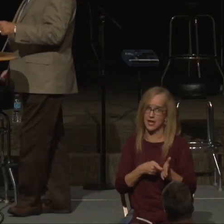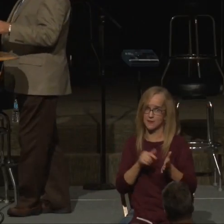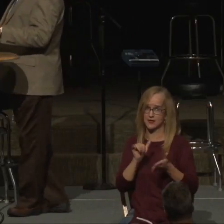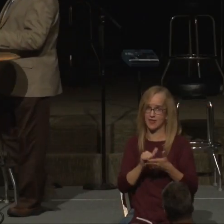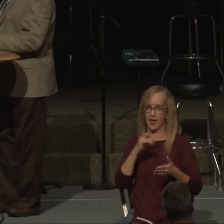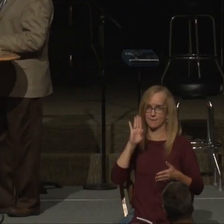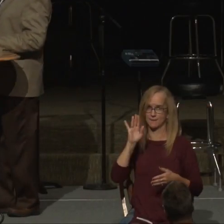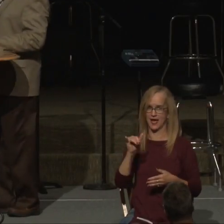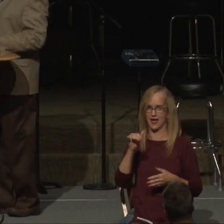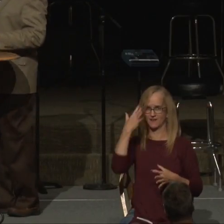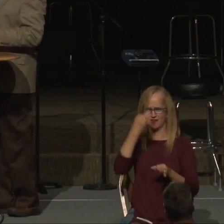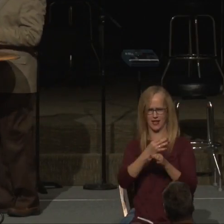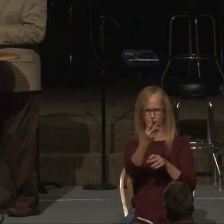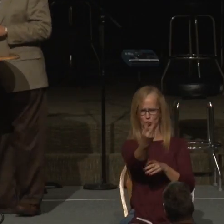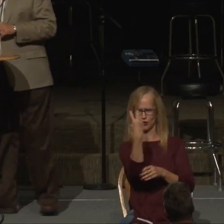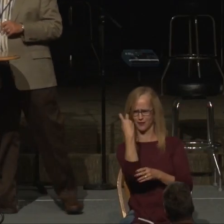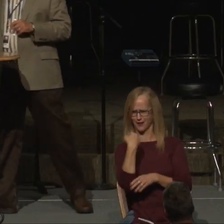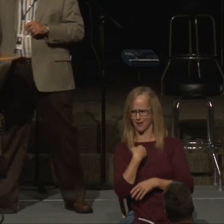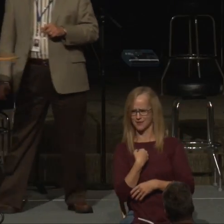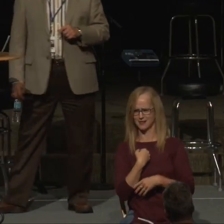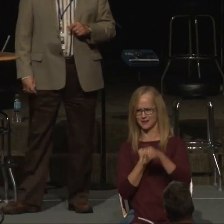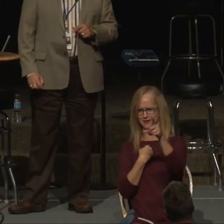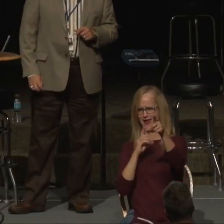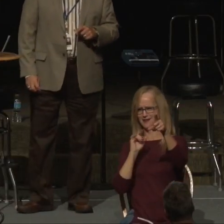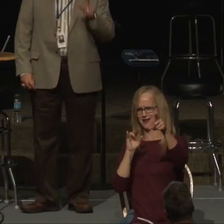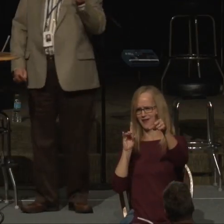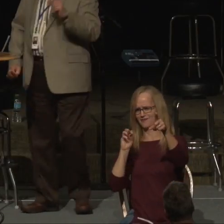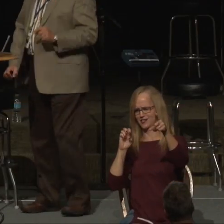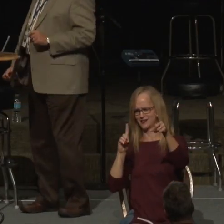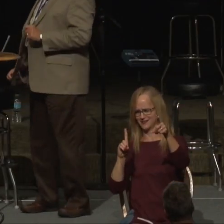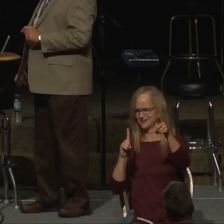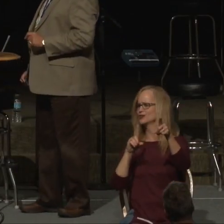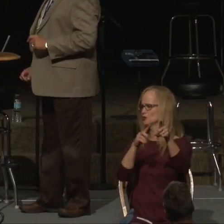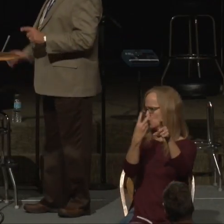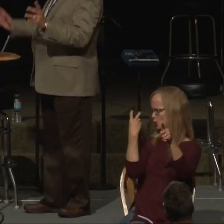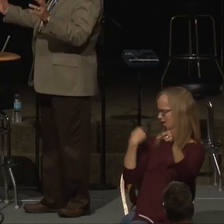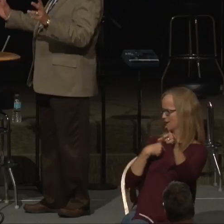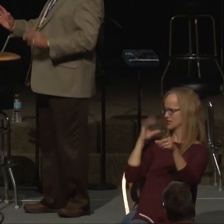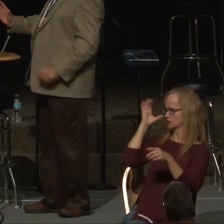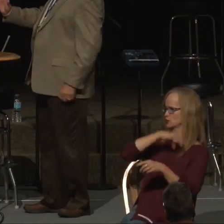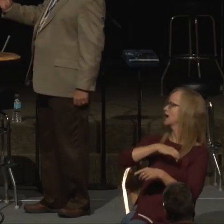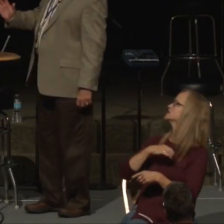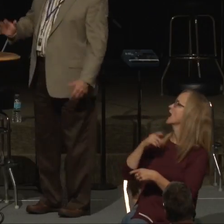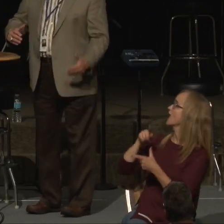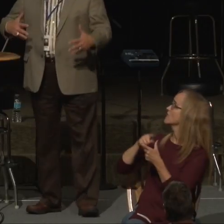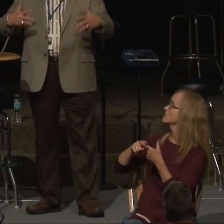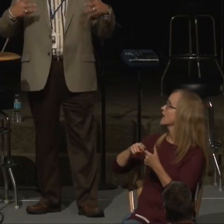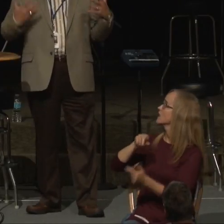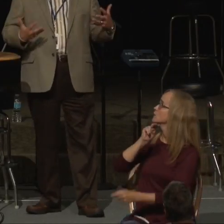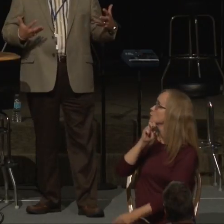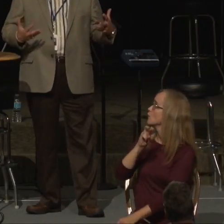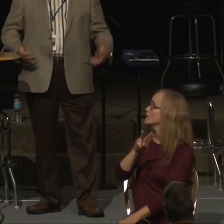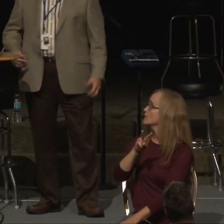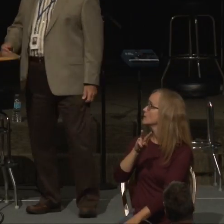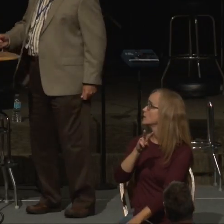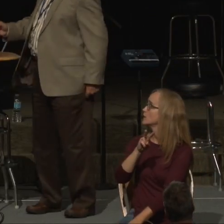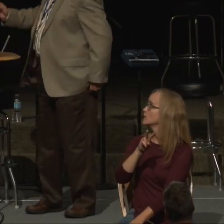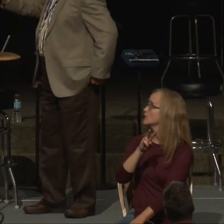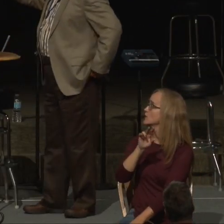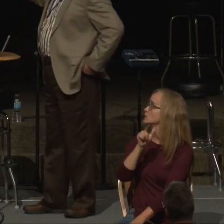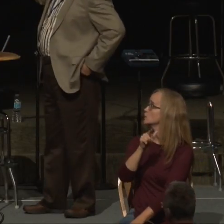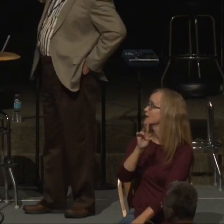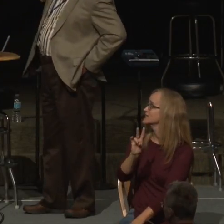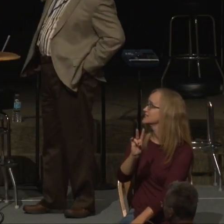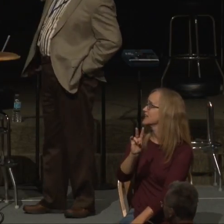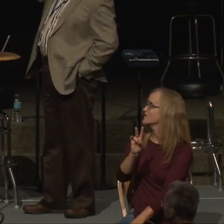looking at me a little bit strange. But anyway, so then November the 27th, that also might be a one-service day. We'll just have to wait and see how much turkey we've all taken